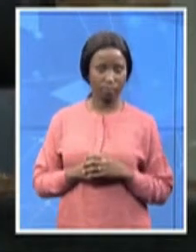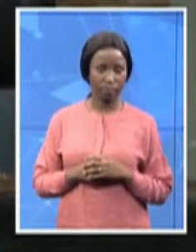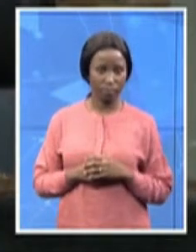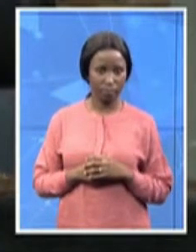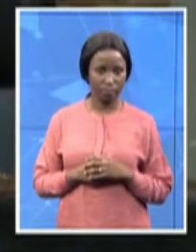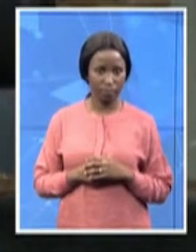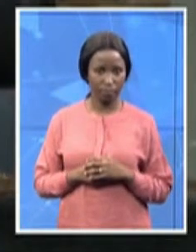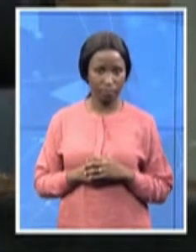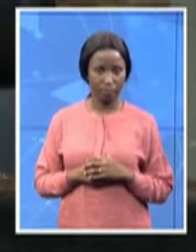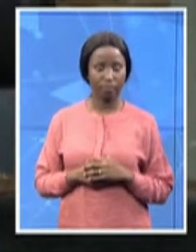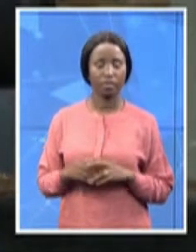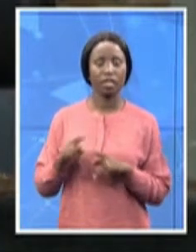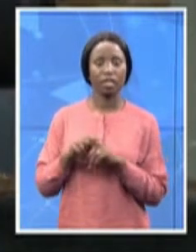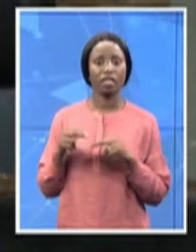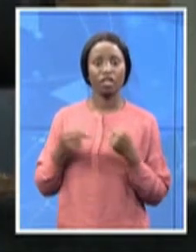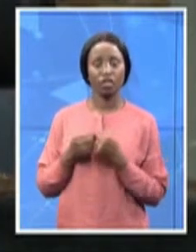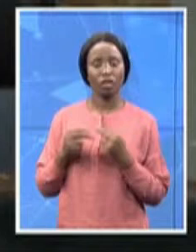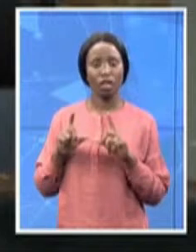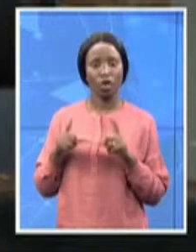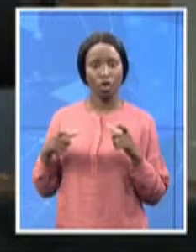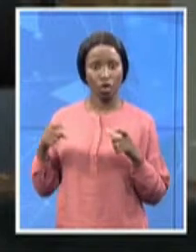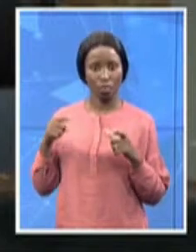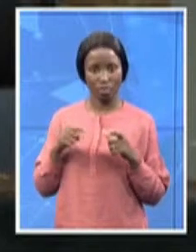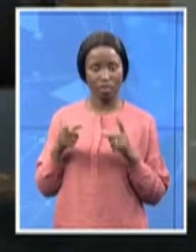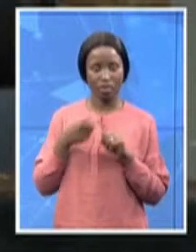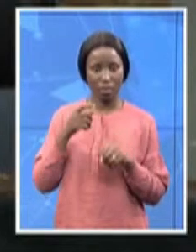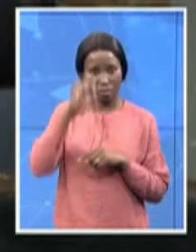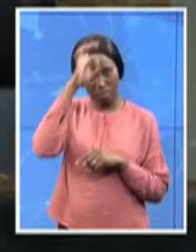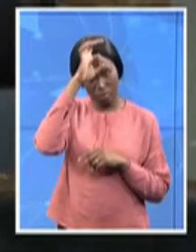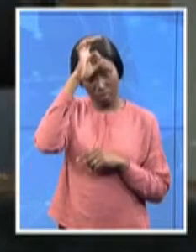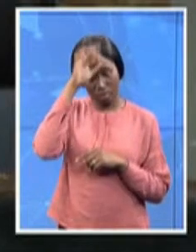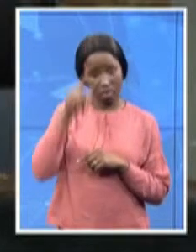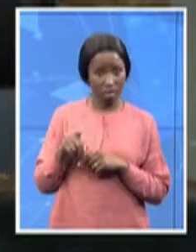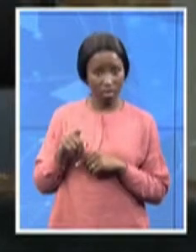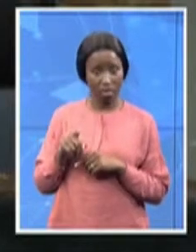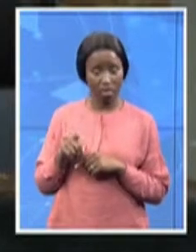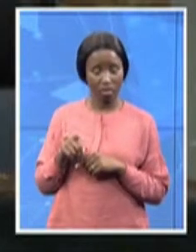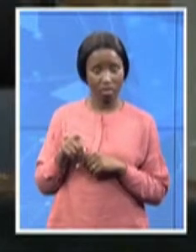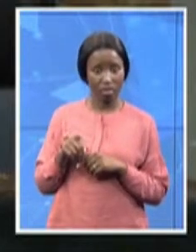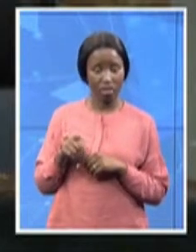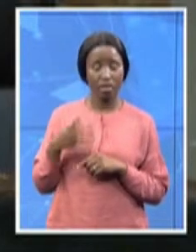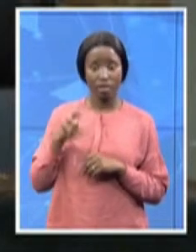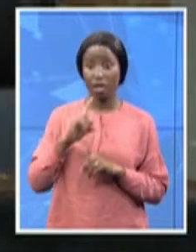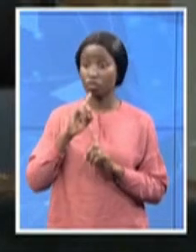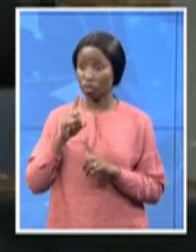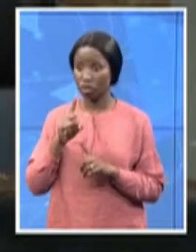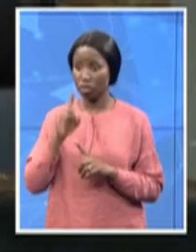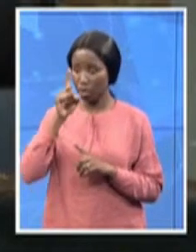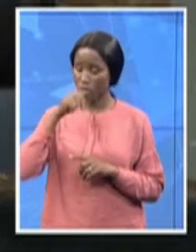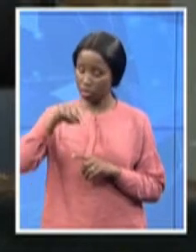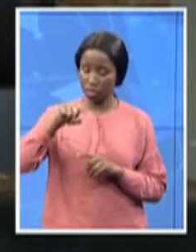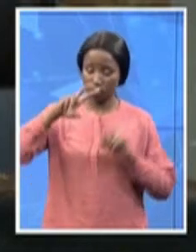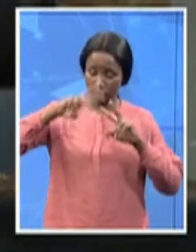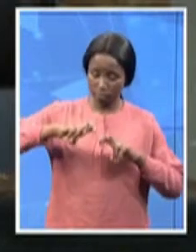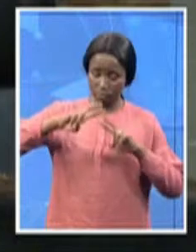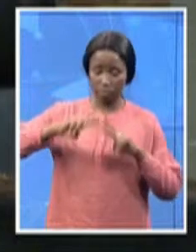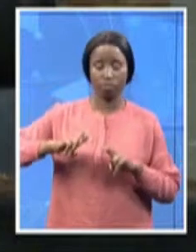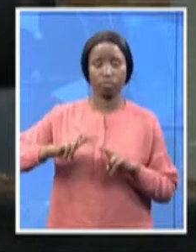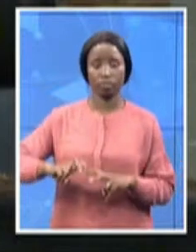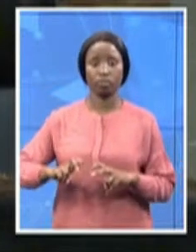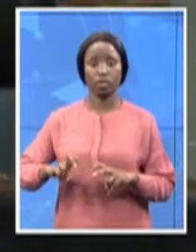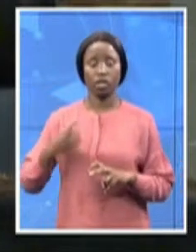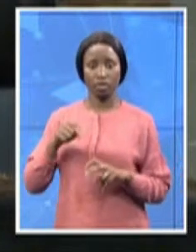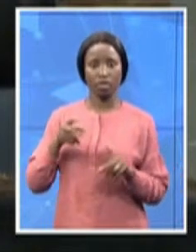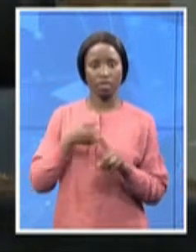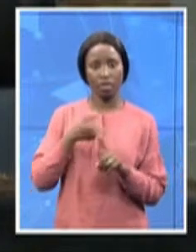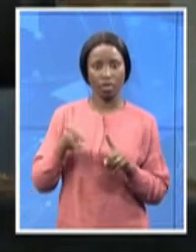of Police was himself instructed to investigate an alleged violation of Section 11, Sub 3 of